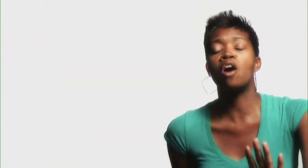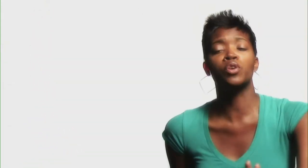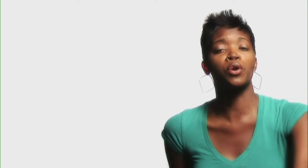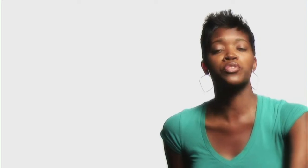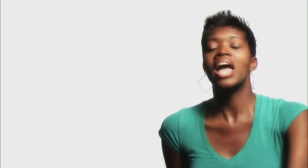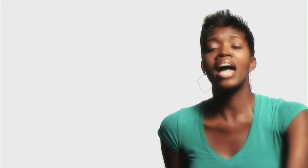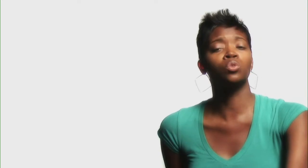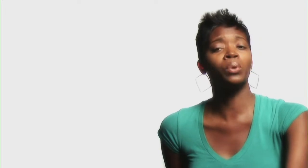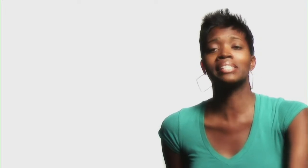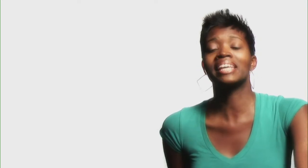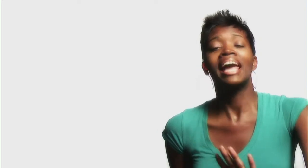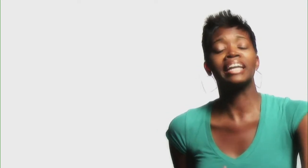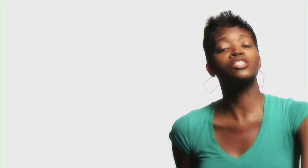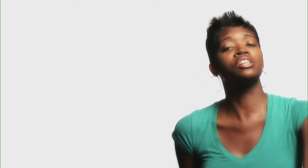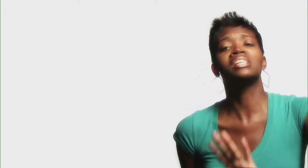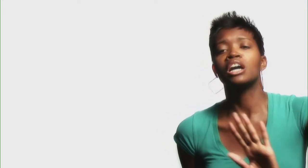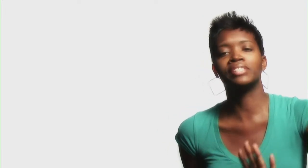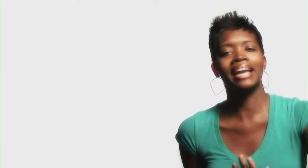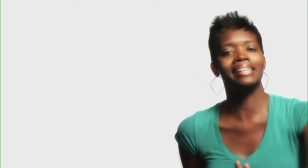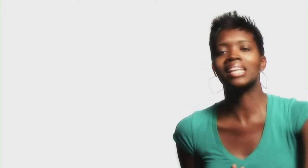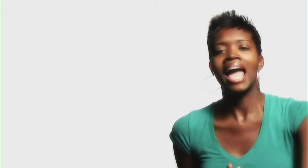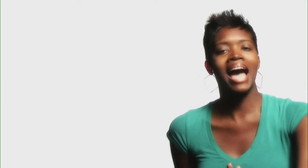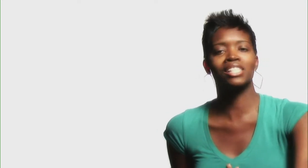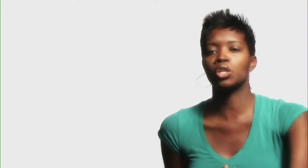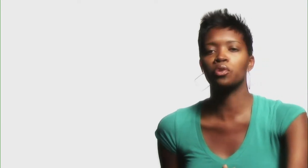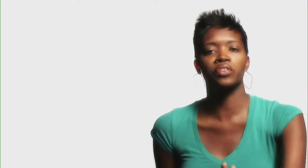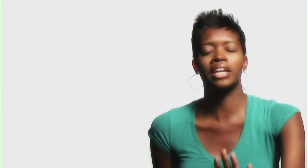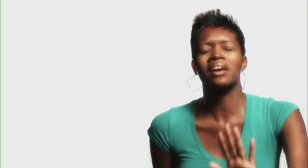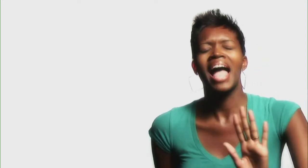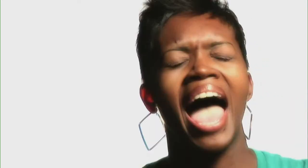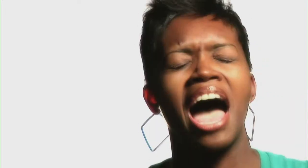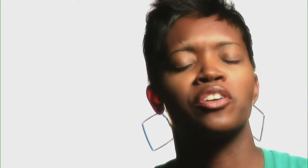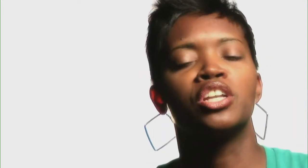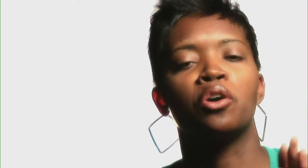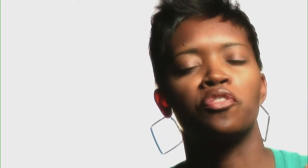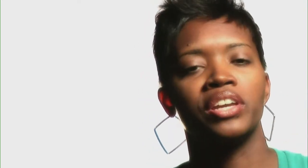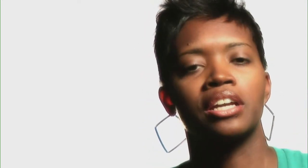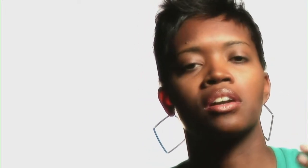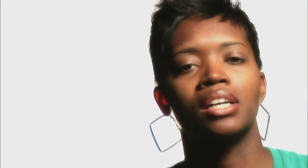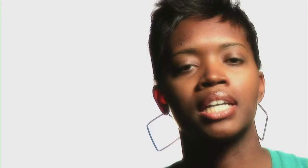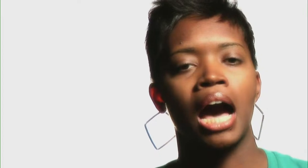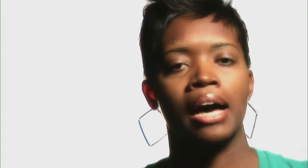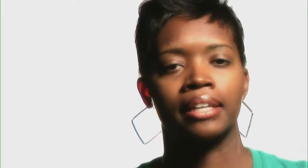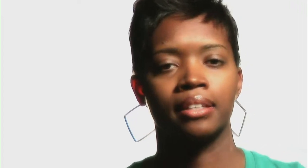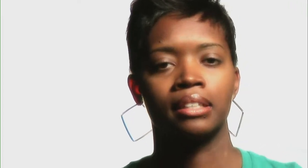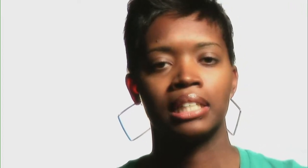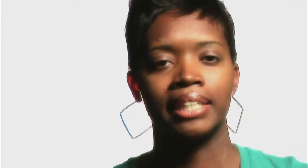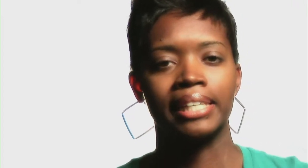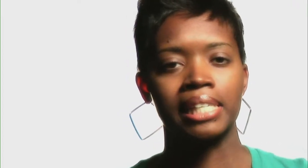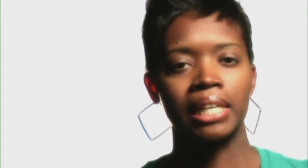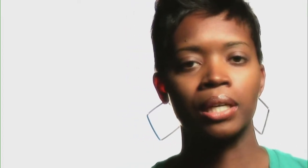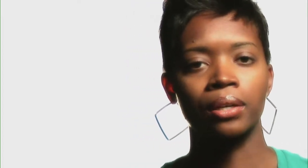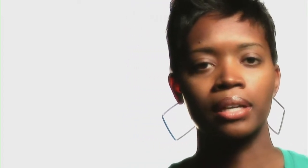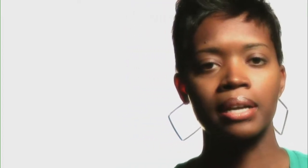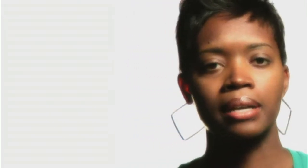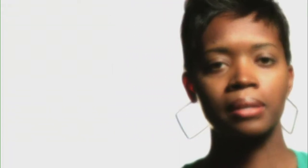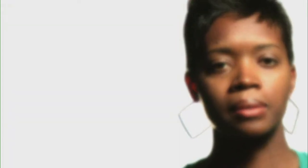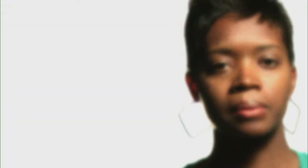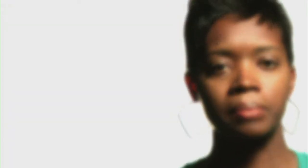ways, of earth and wind. Ancient of days, has no fear. Have no fear. God is